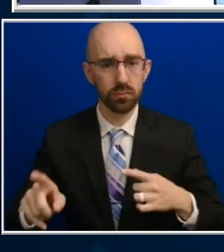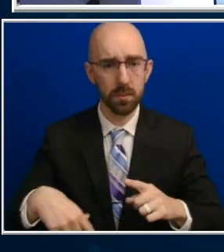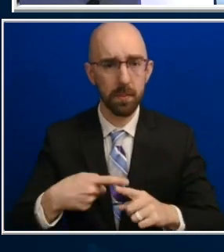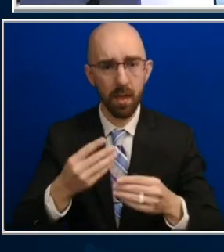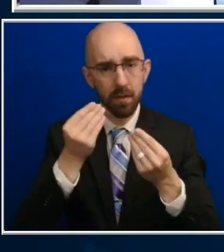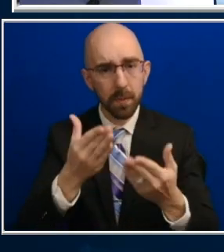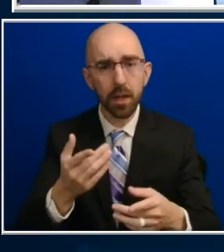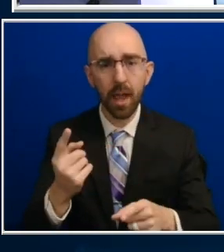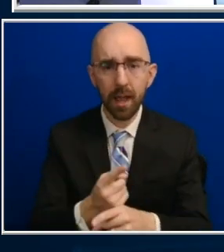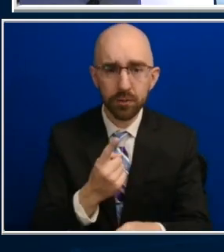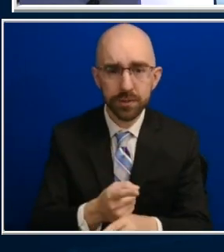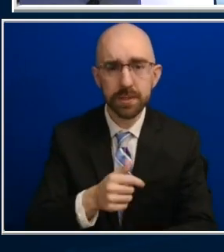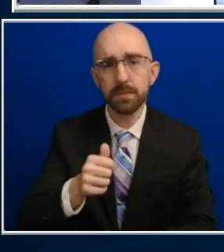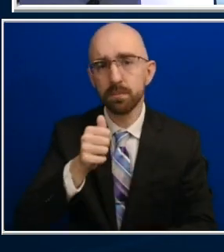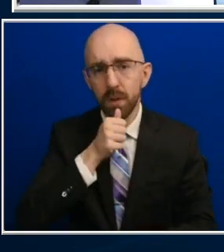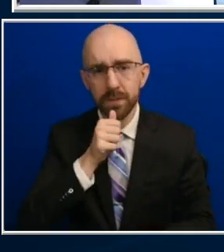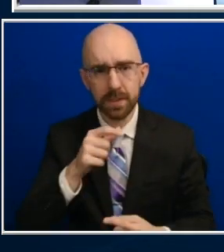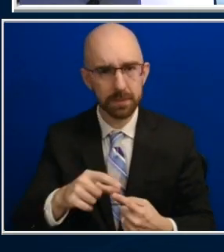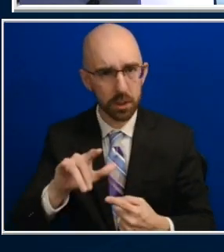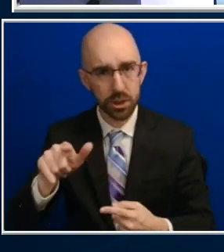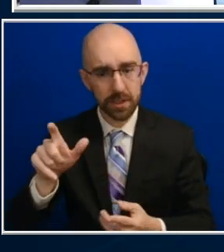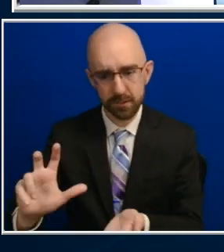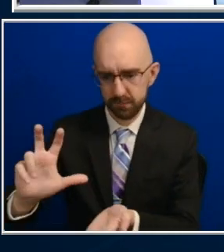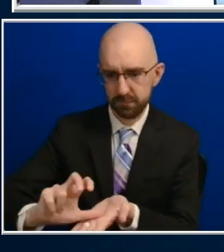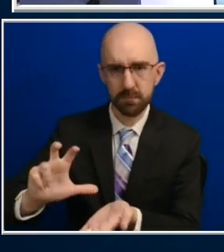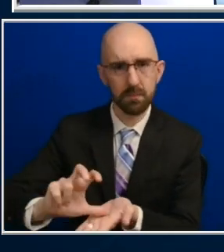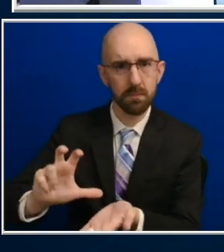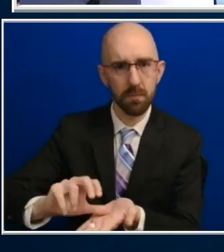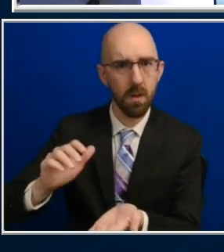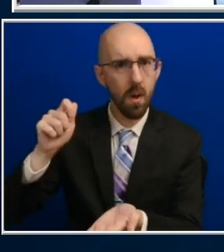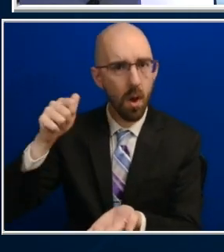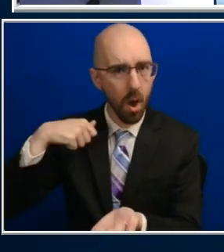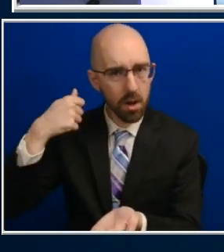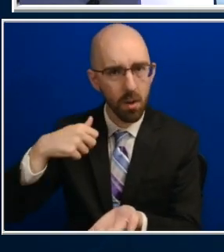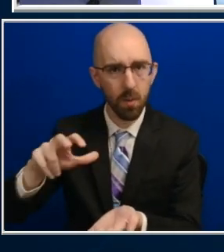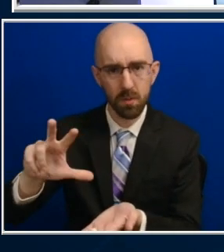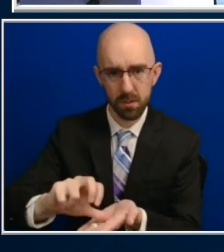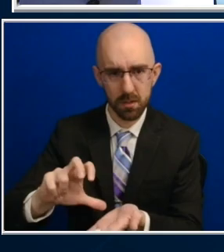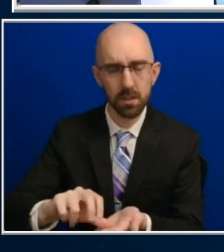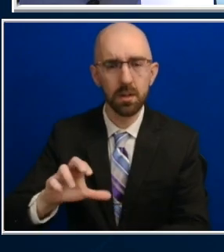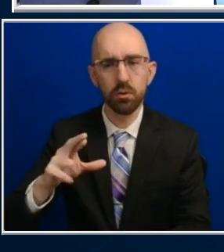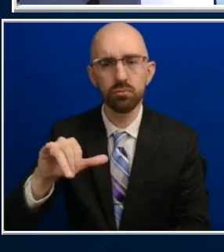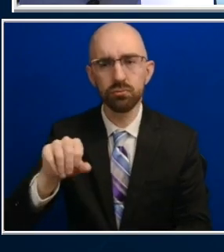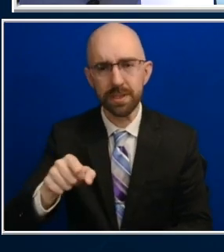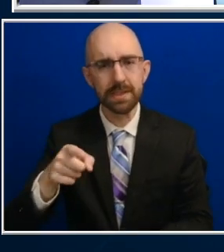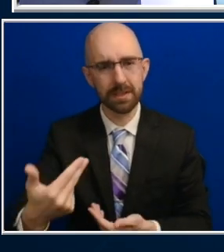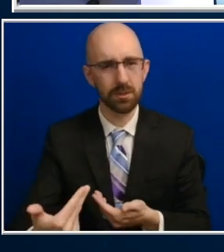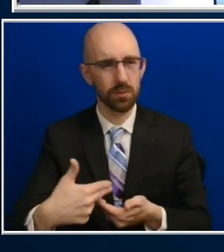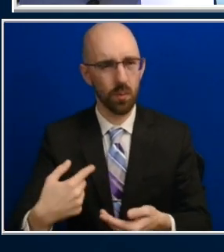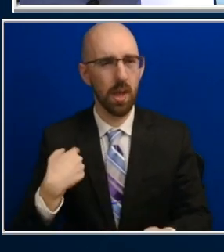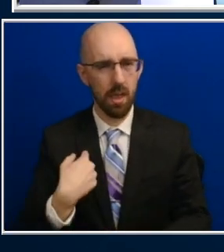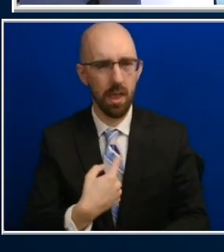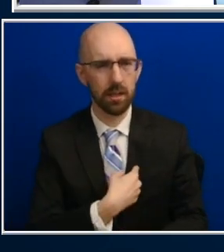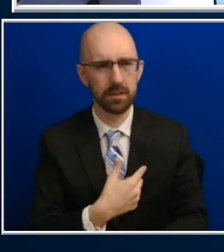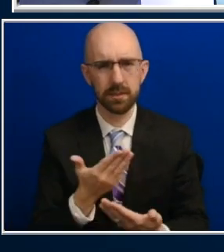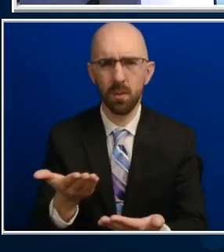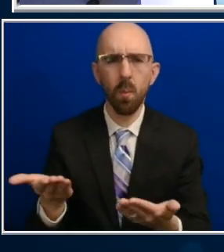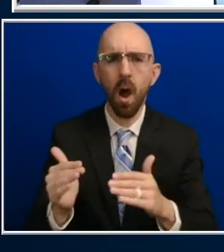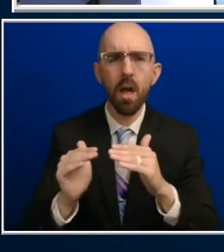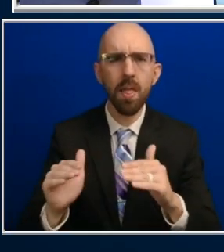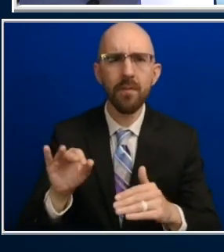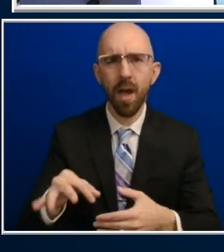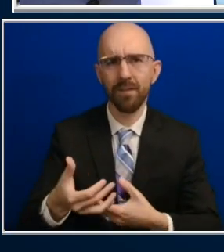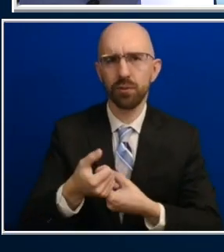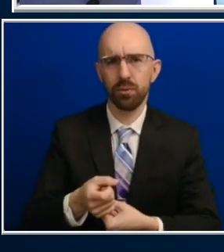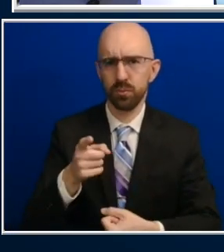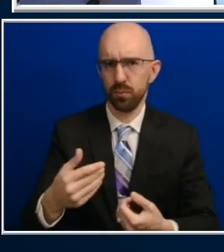and privacy, especially when it's transcribing audio. So Chris Harper is going to join us. Chris, what level of trust do you have